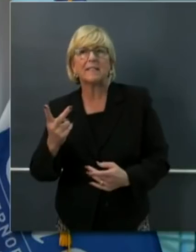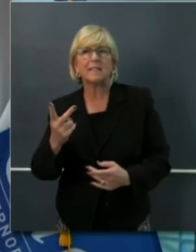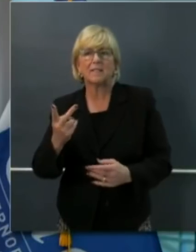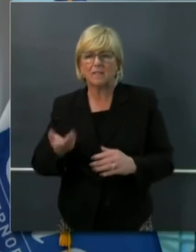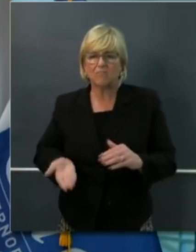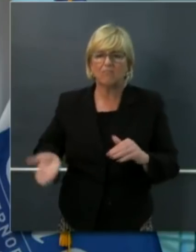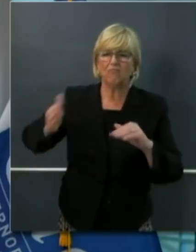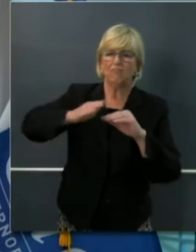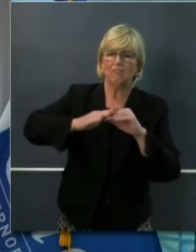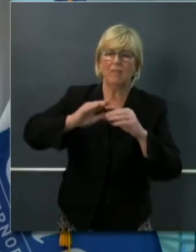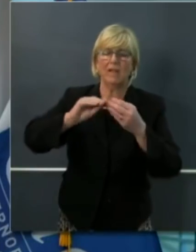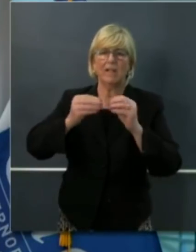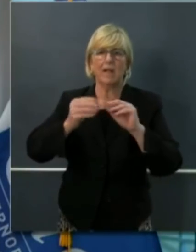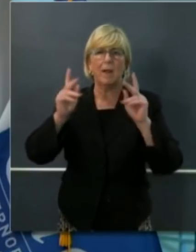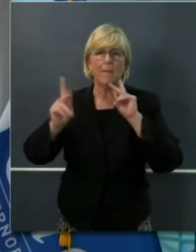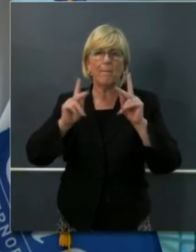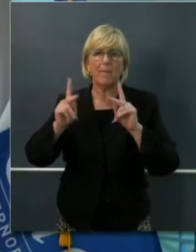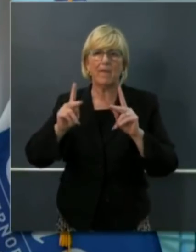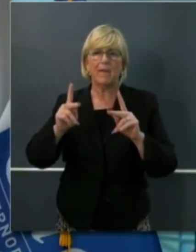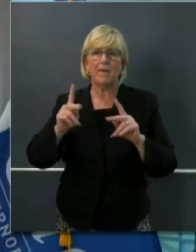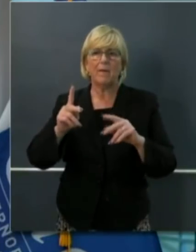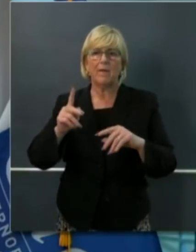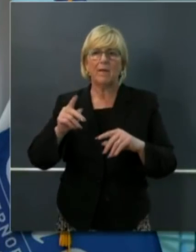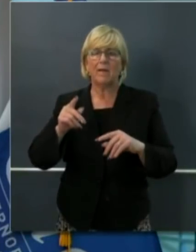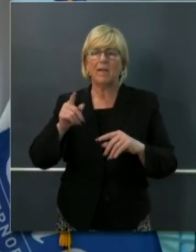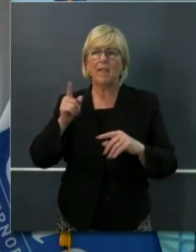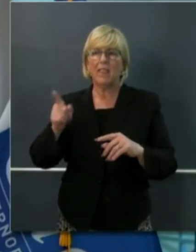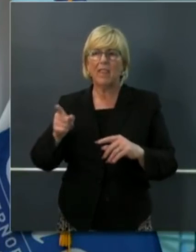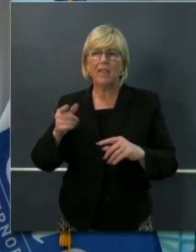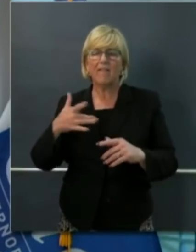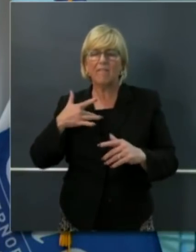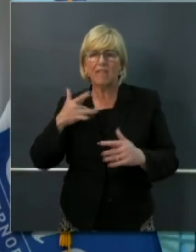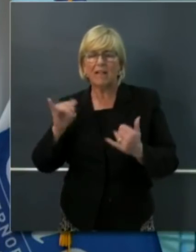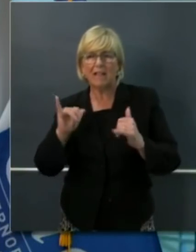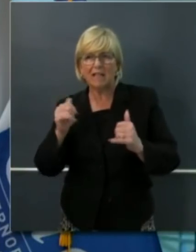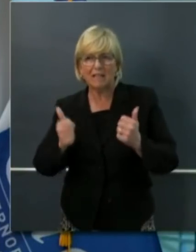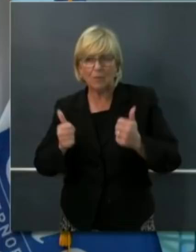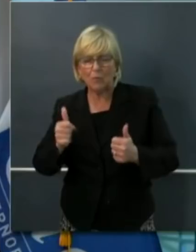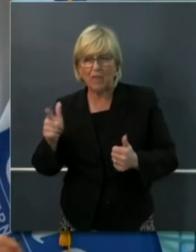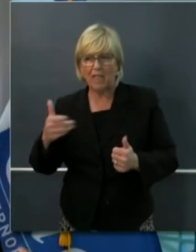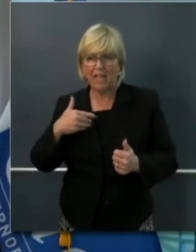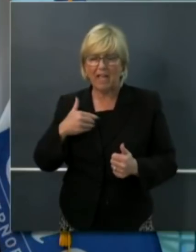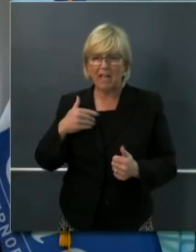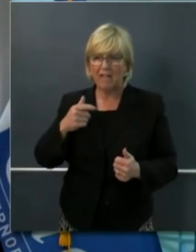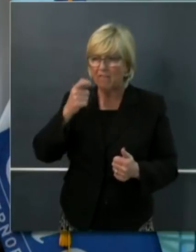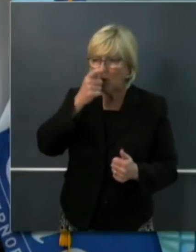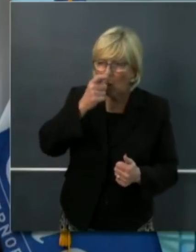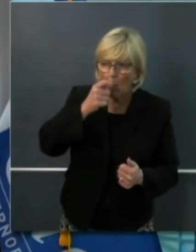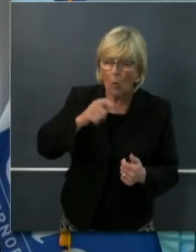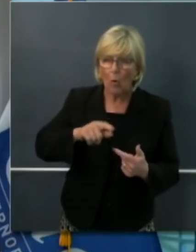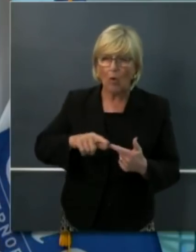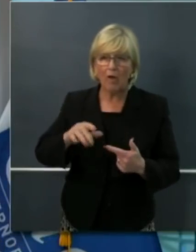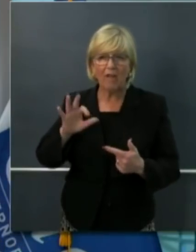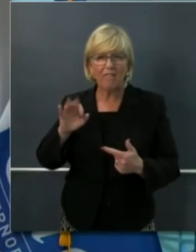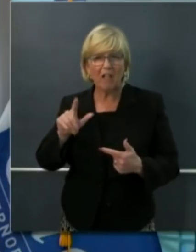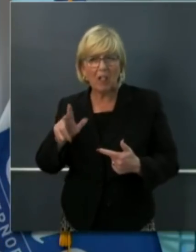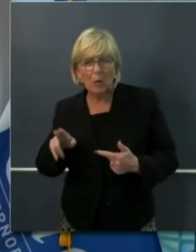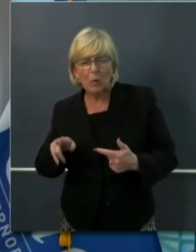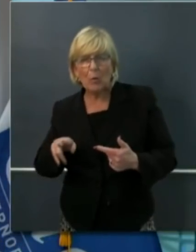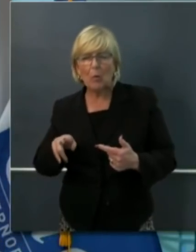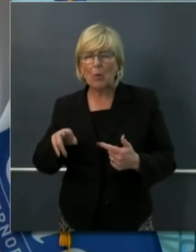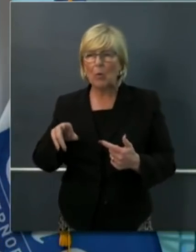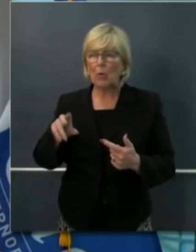surge in the number of people calling in with cold and flu-like symptoms? Where are we seeing even the number of